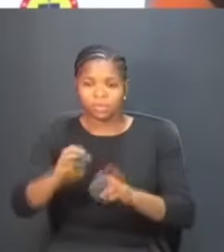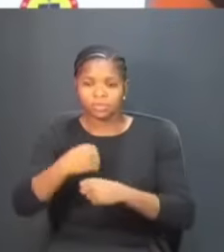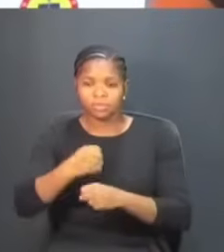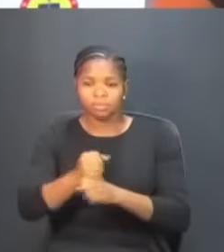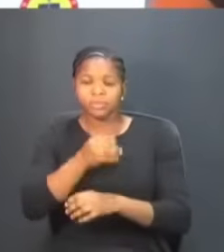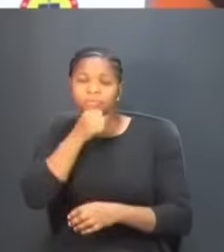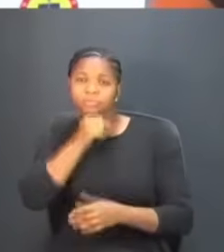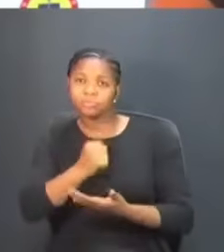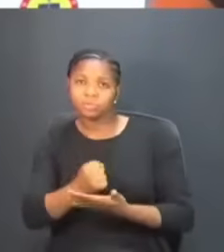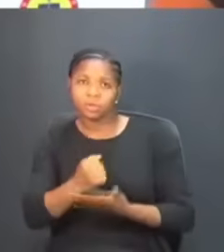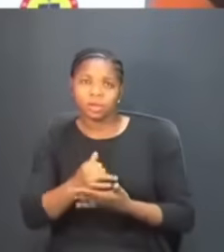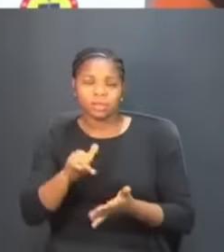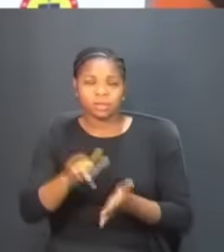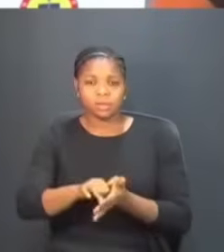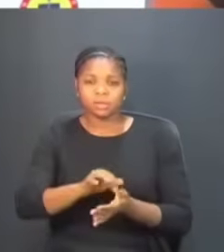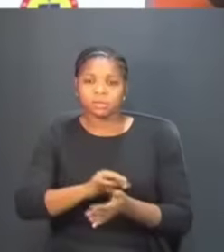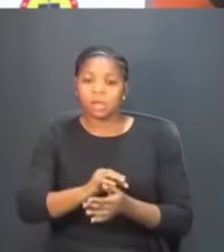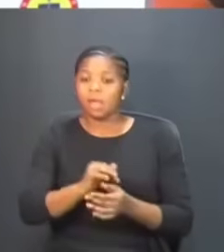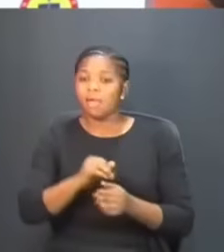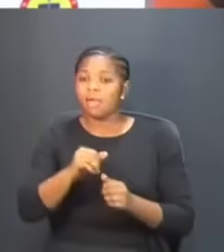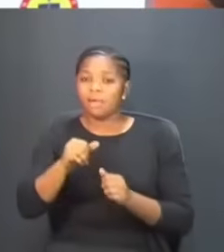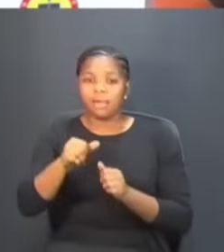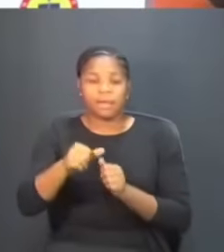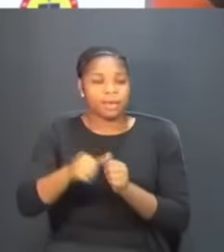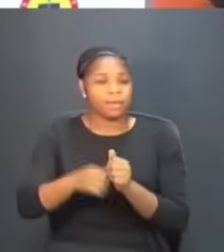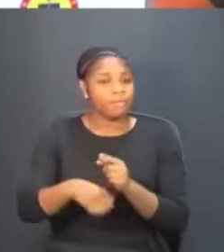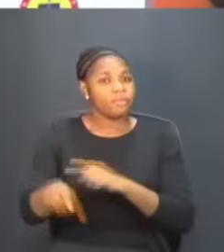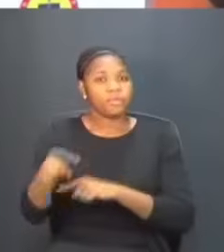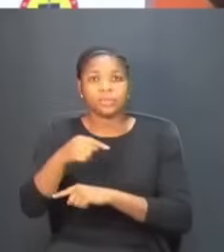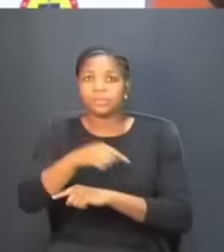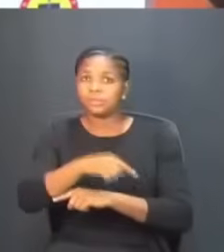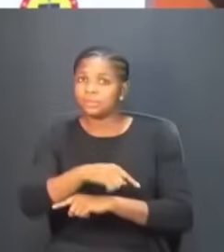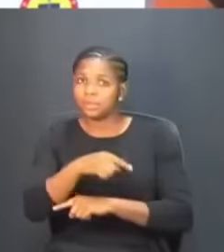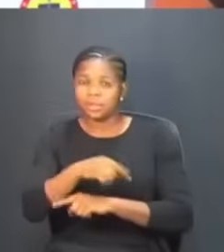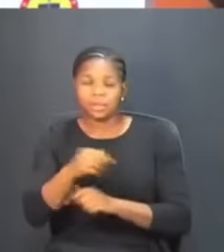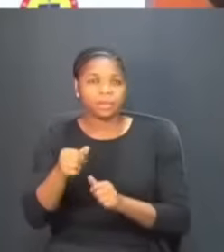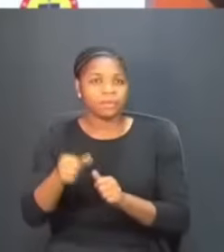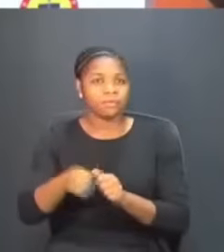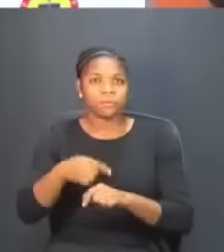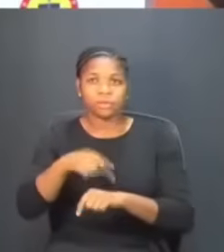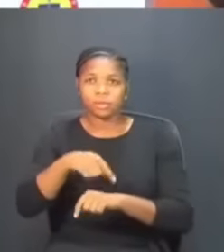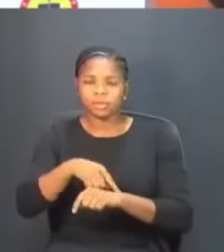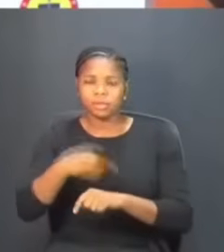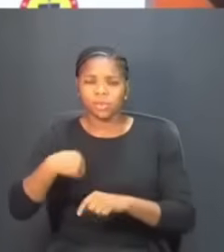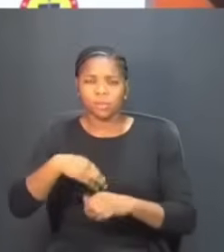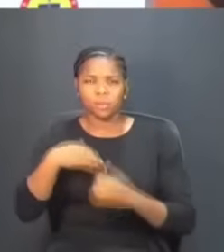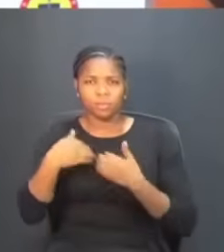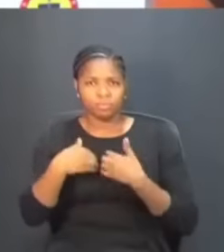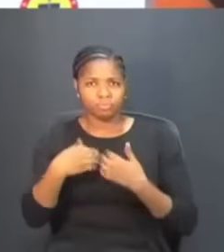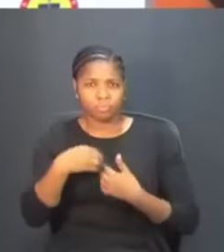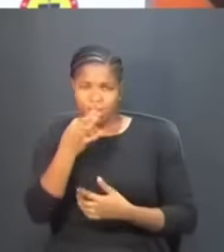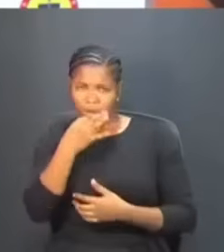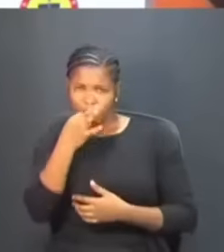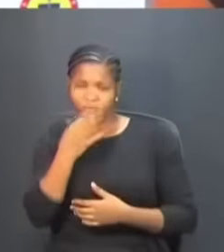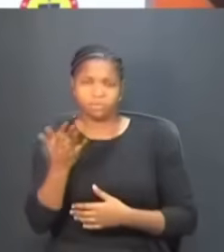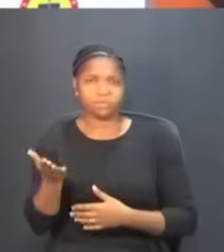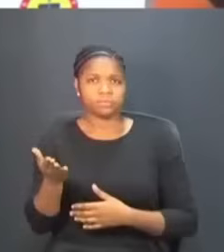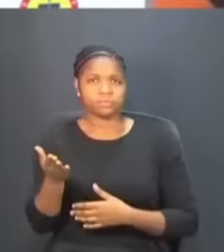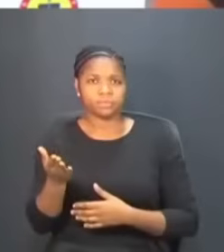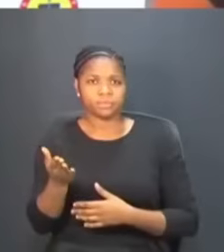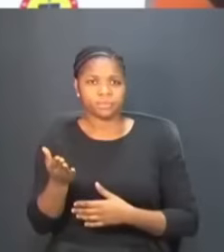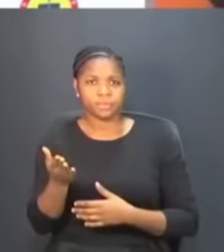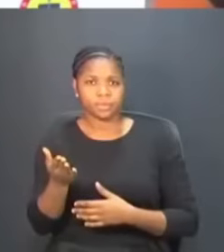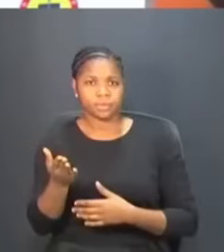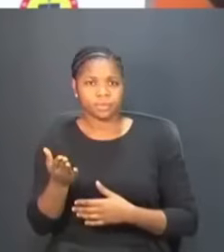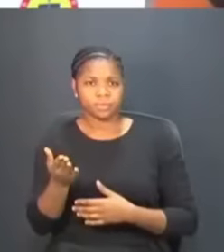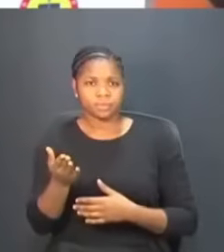supply. It is different when the buffer stock is being strengthened from